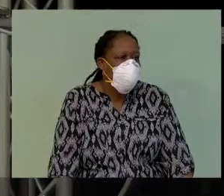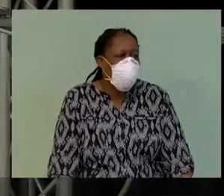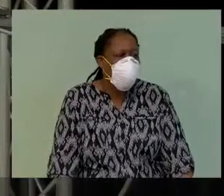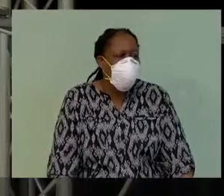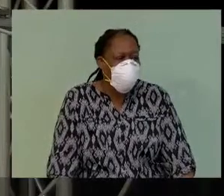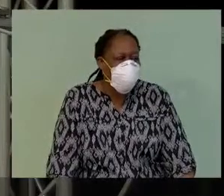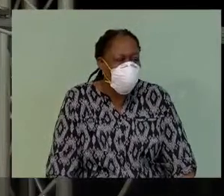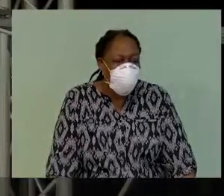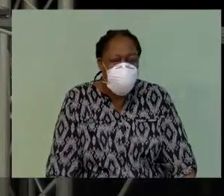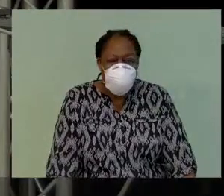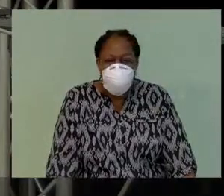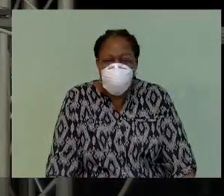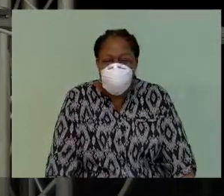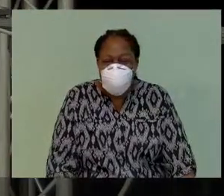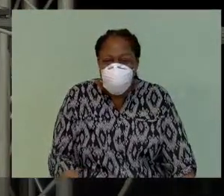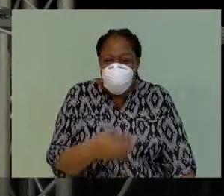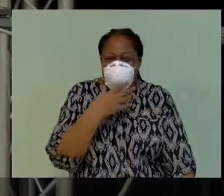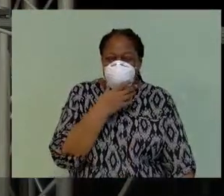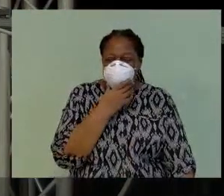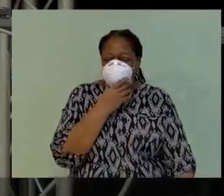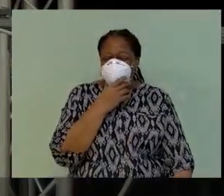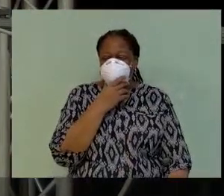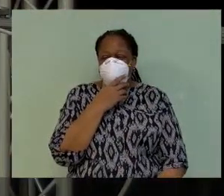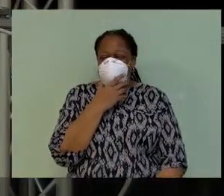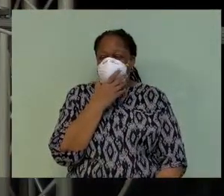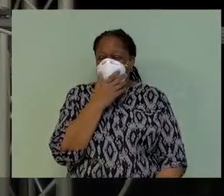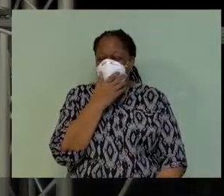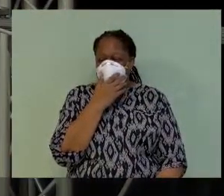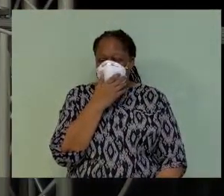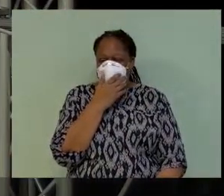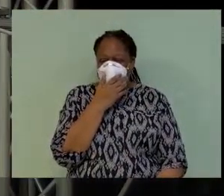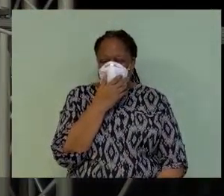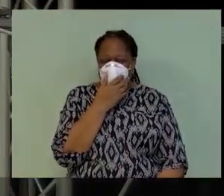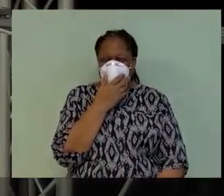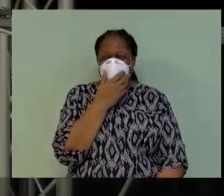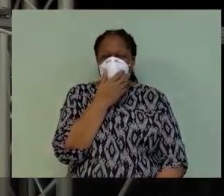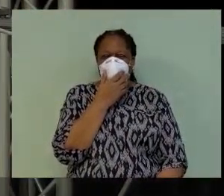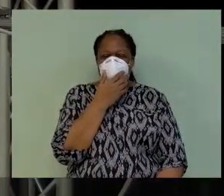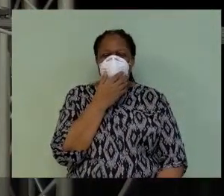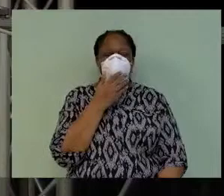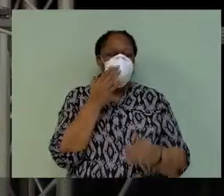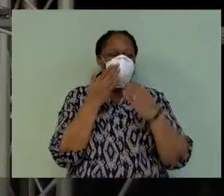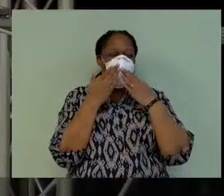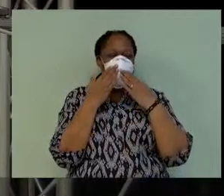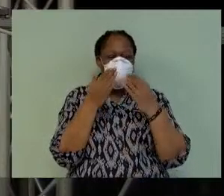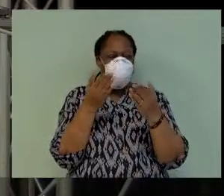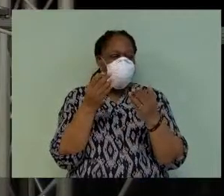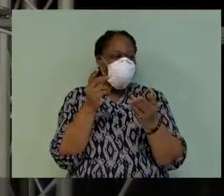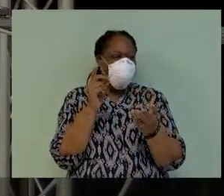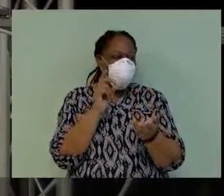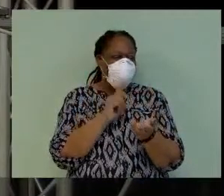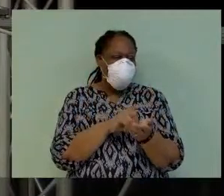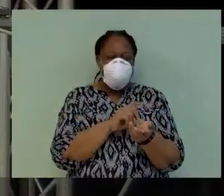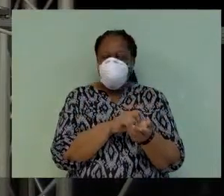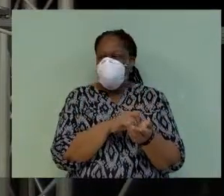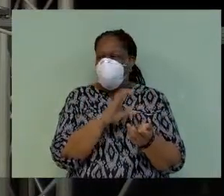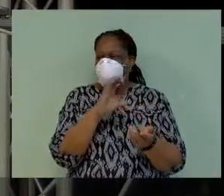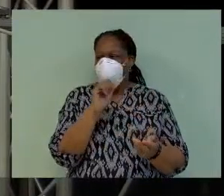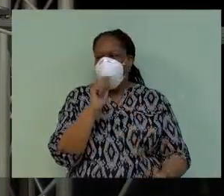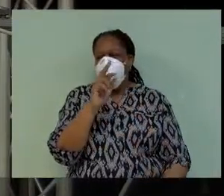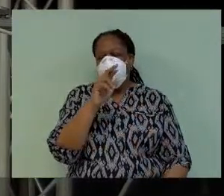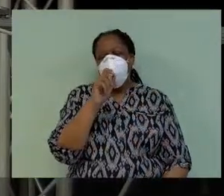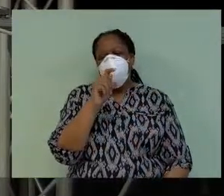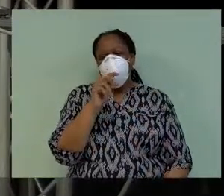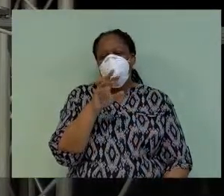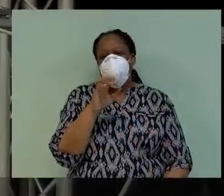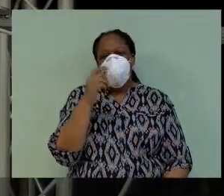eyes. We also thank Dr. Marissa Carty for giving the Health Emergency Operations